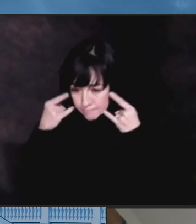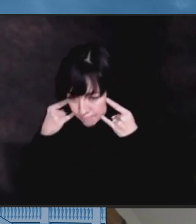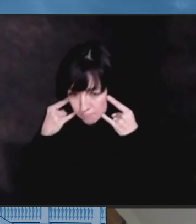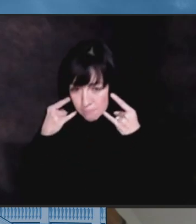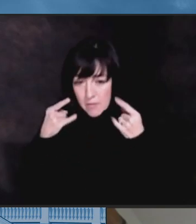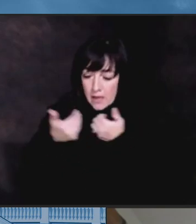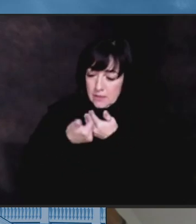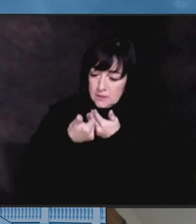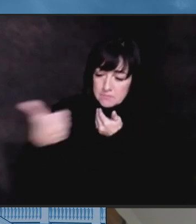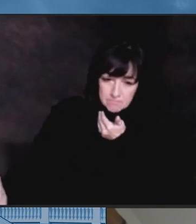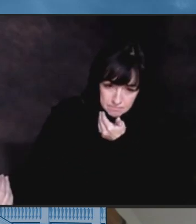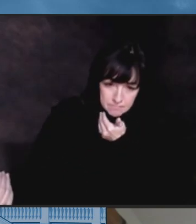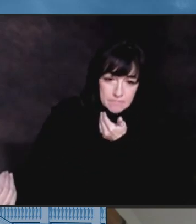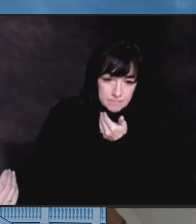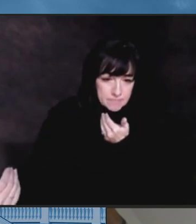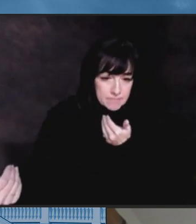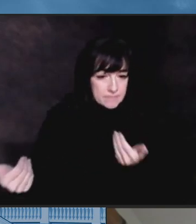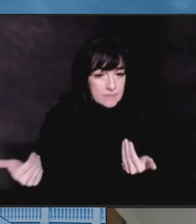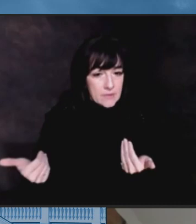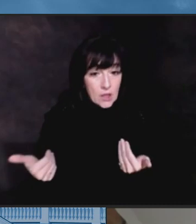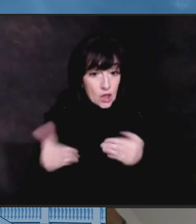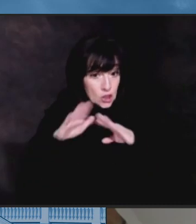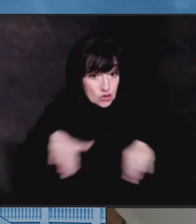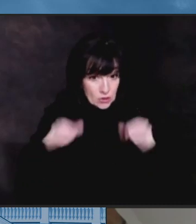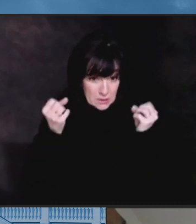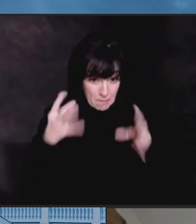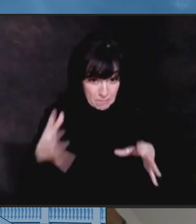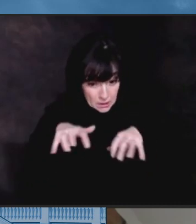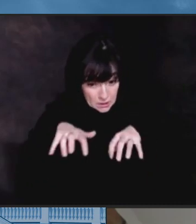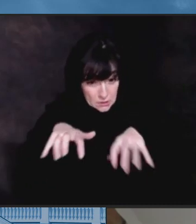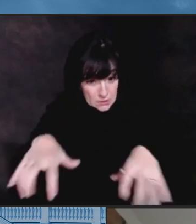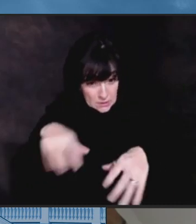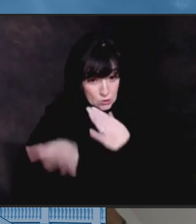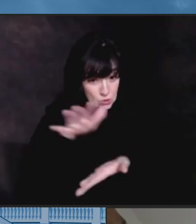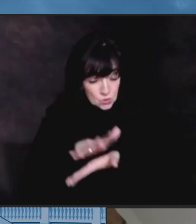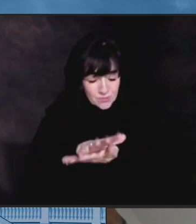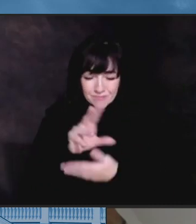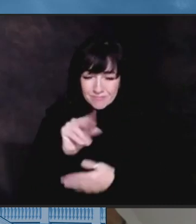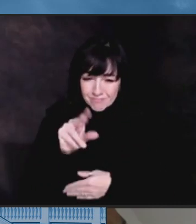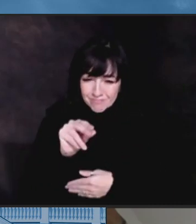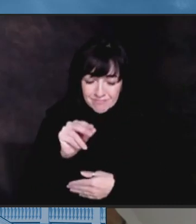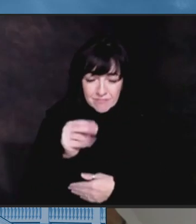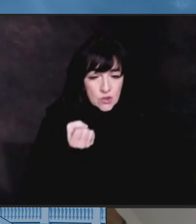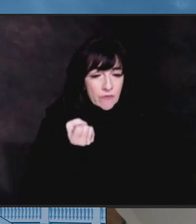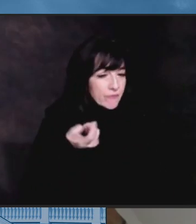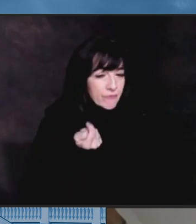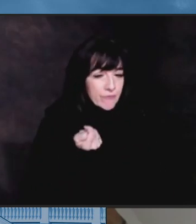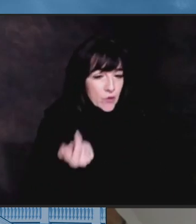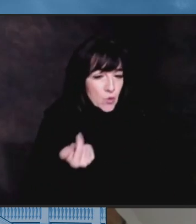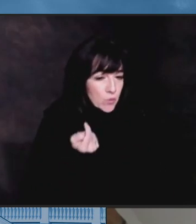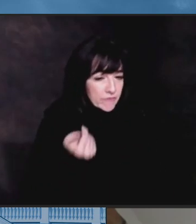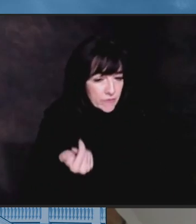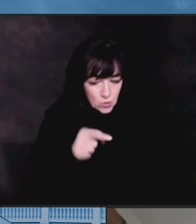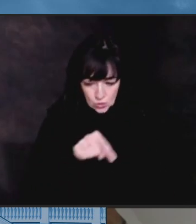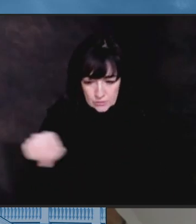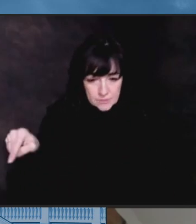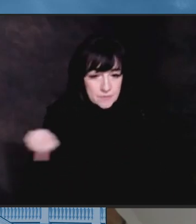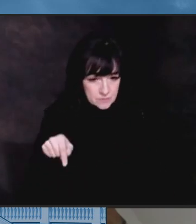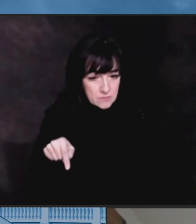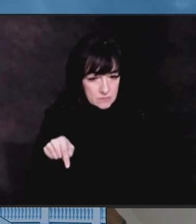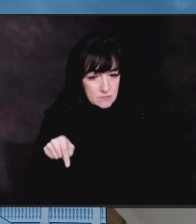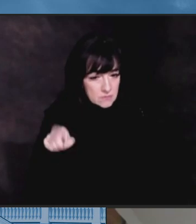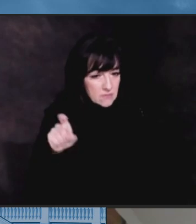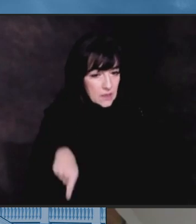masks. Fewer children are in the classrooms even when they're in in-person instruction, because some percentage of them are